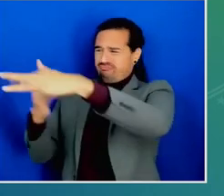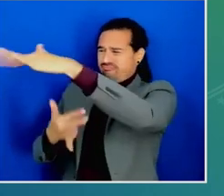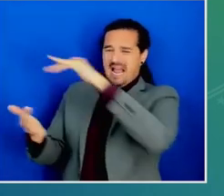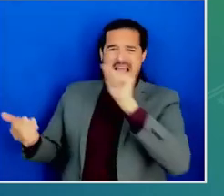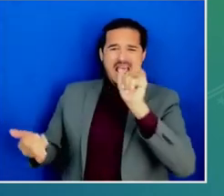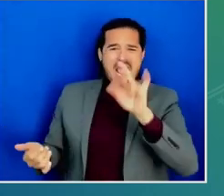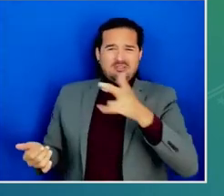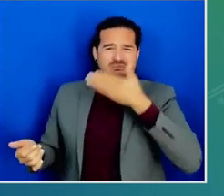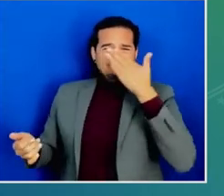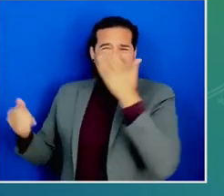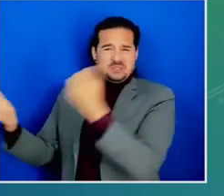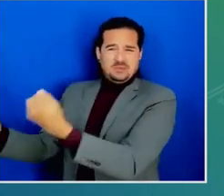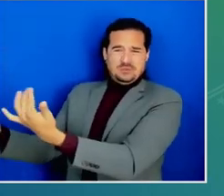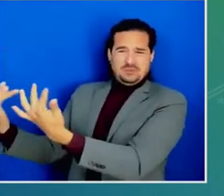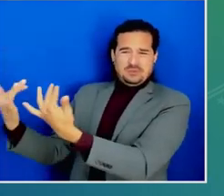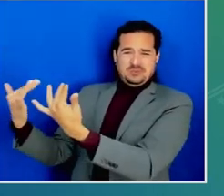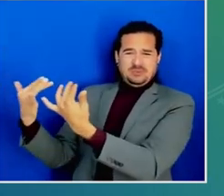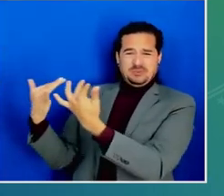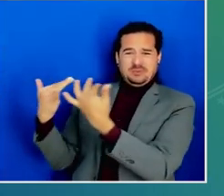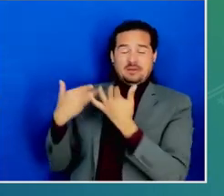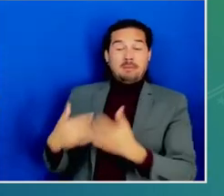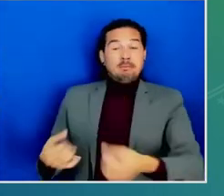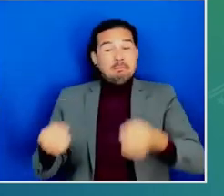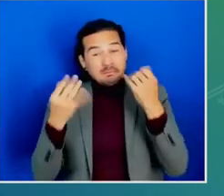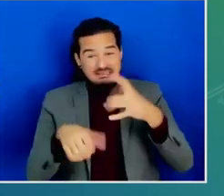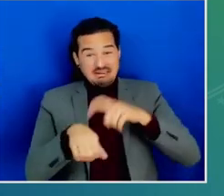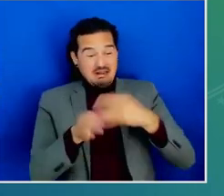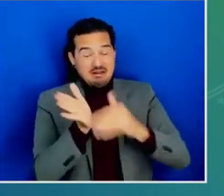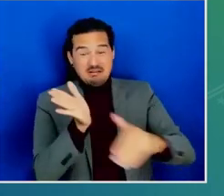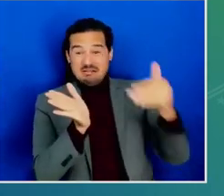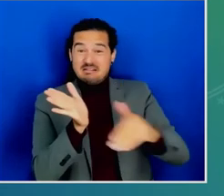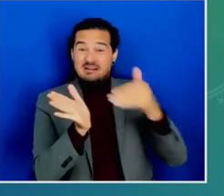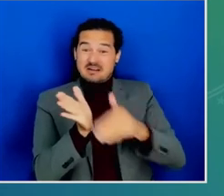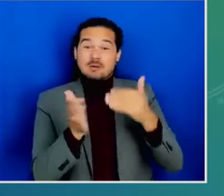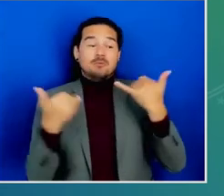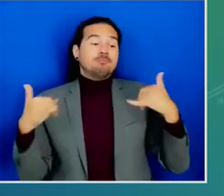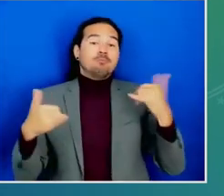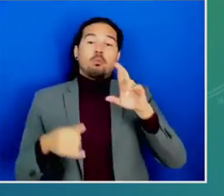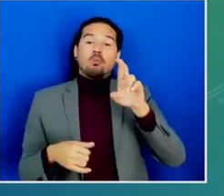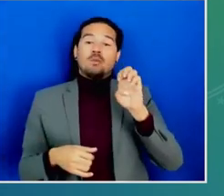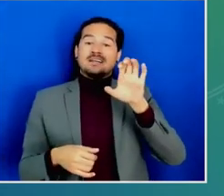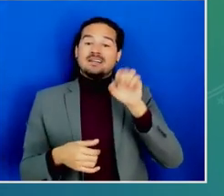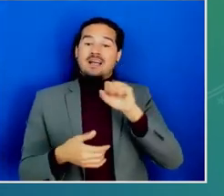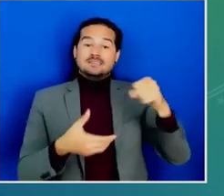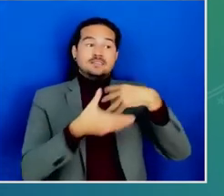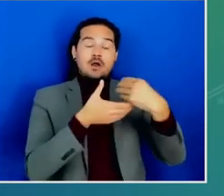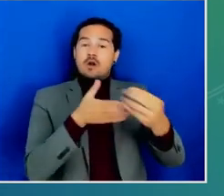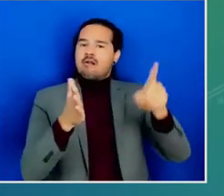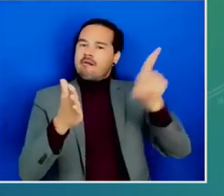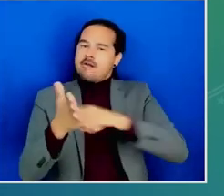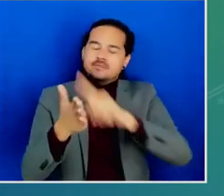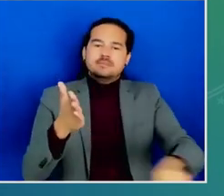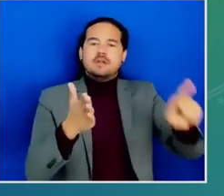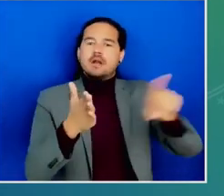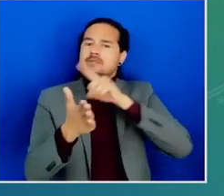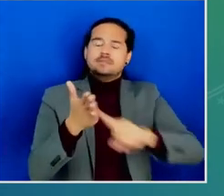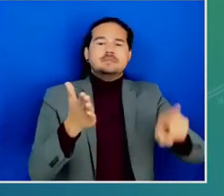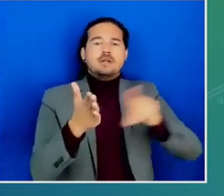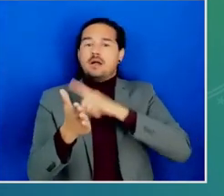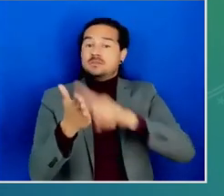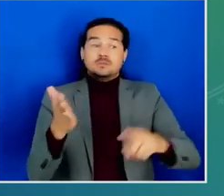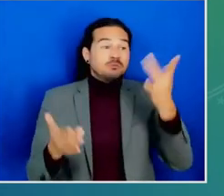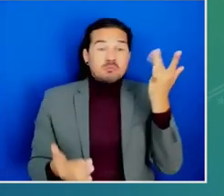that smell kept us from recess more days than I or my teacher ever cared to remember. So